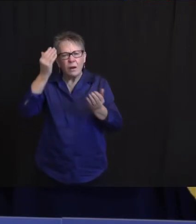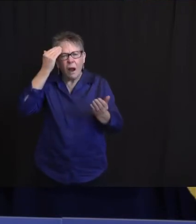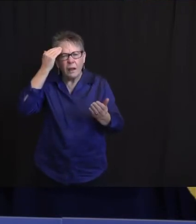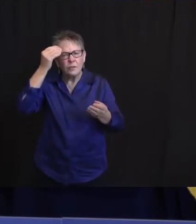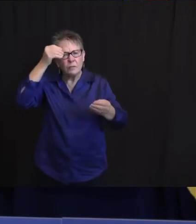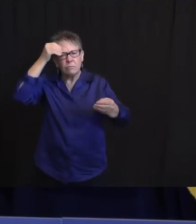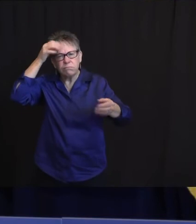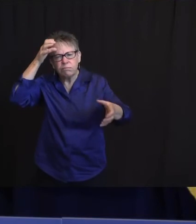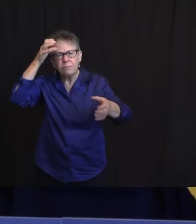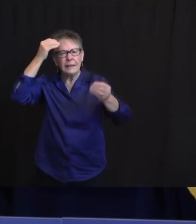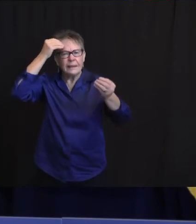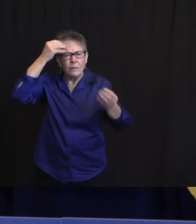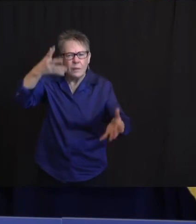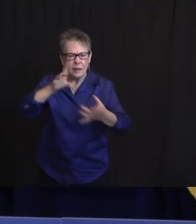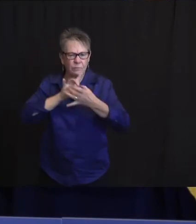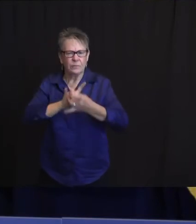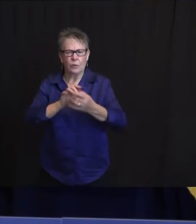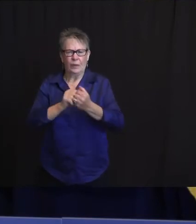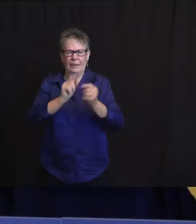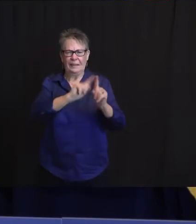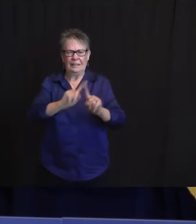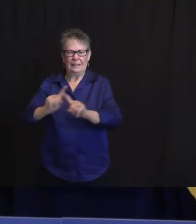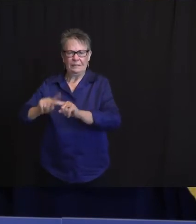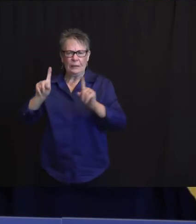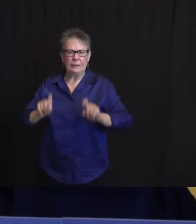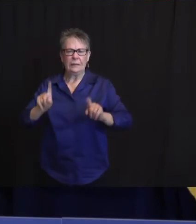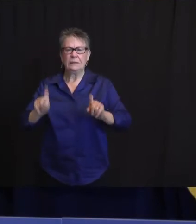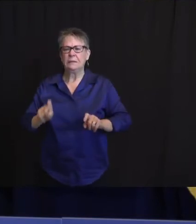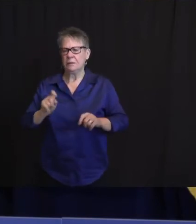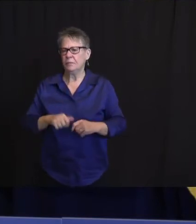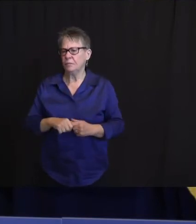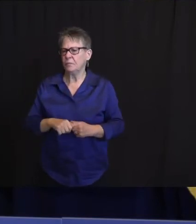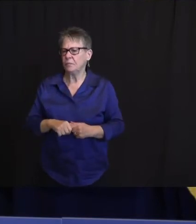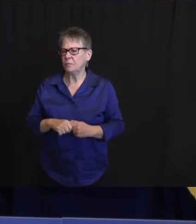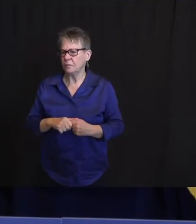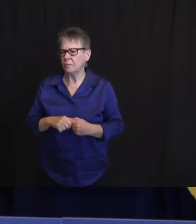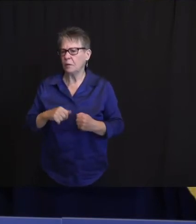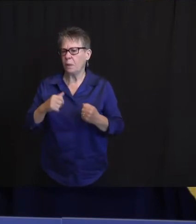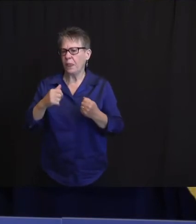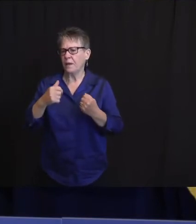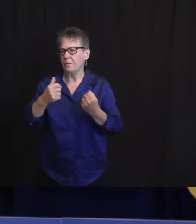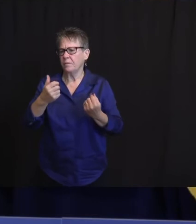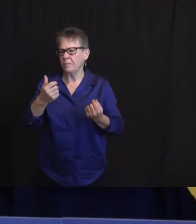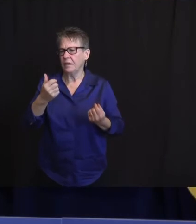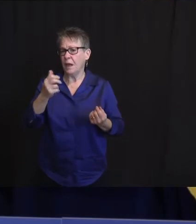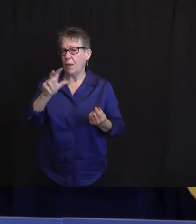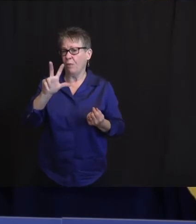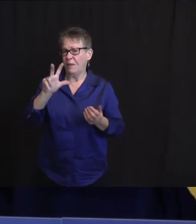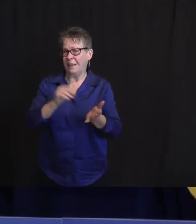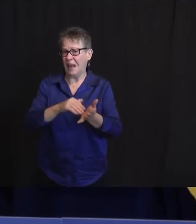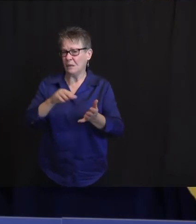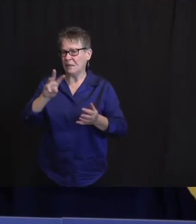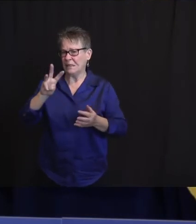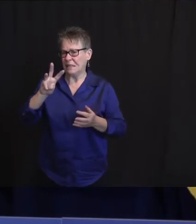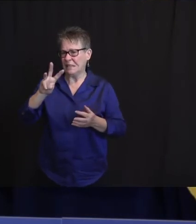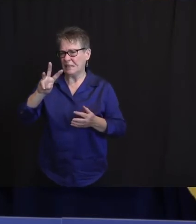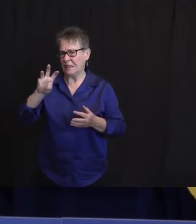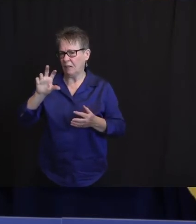on to my daily report, the governor shared our hospitals reported 3,633 hospitalizations